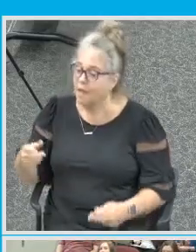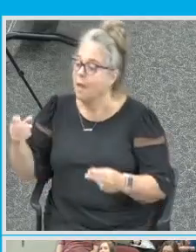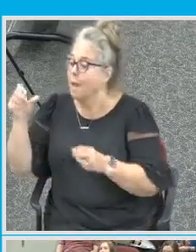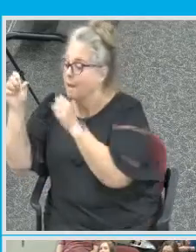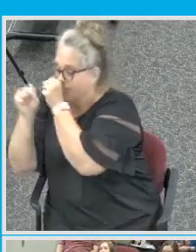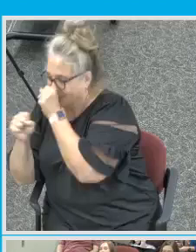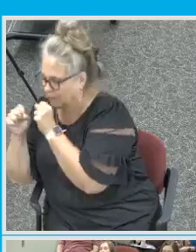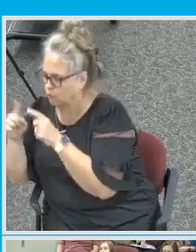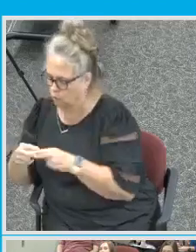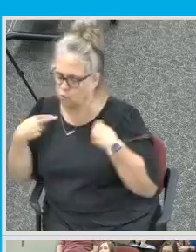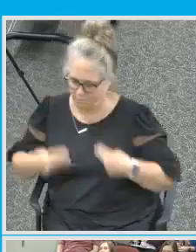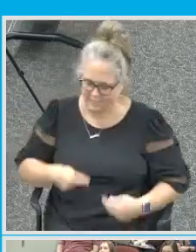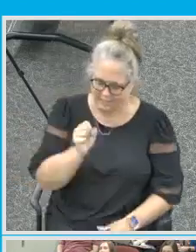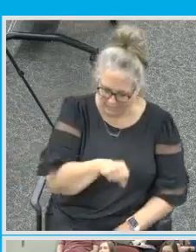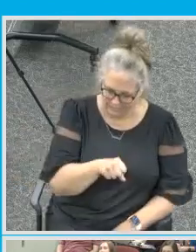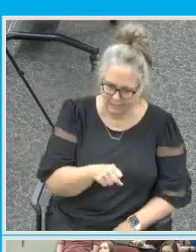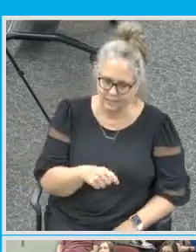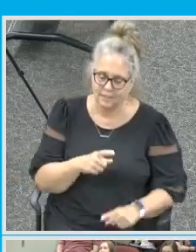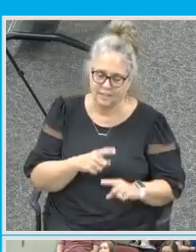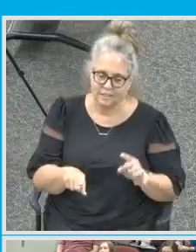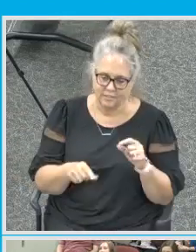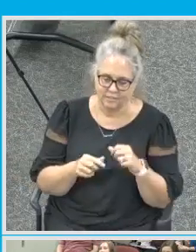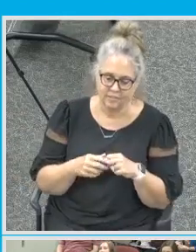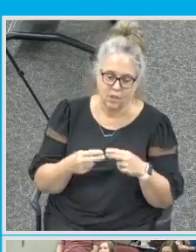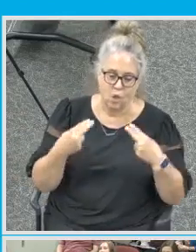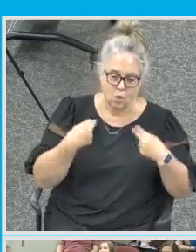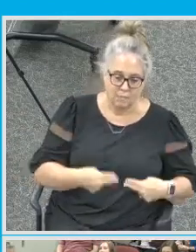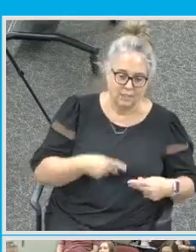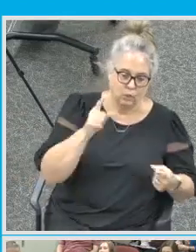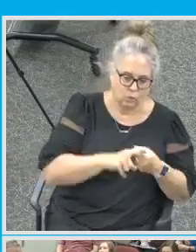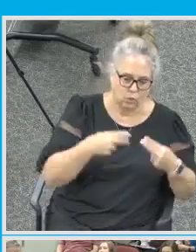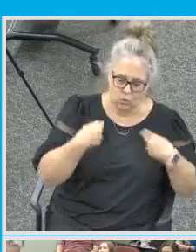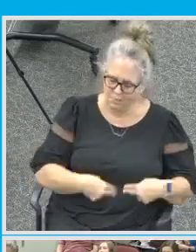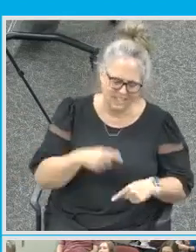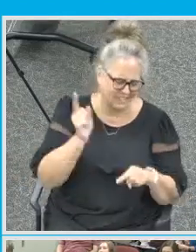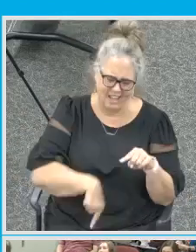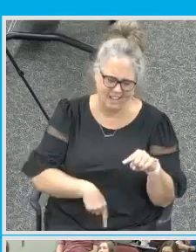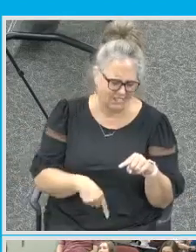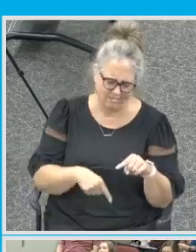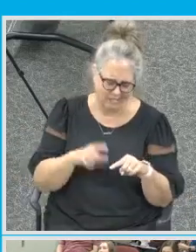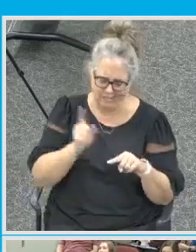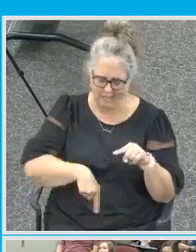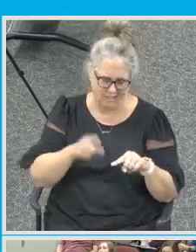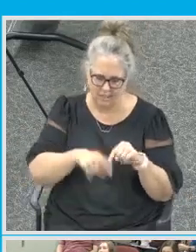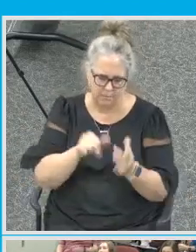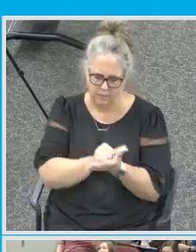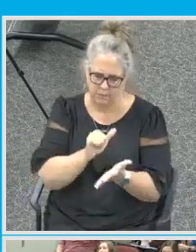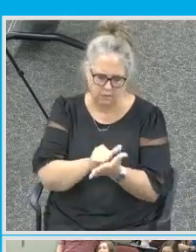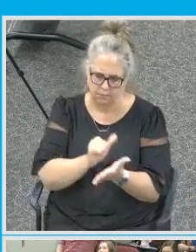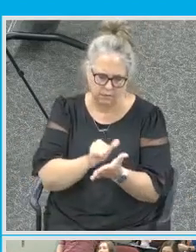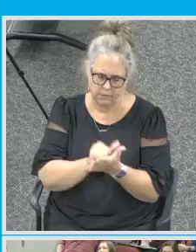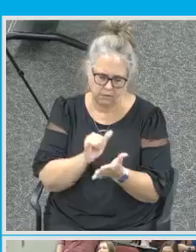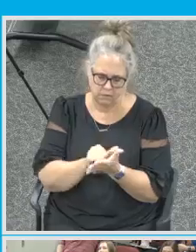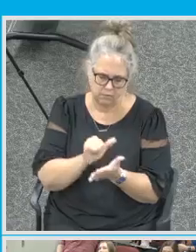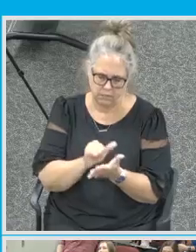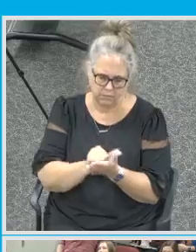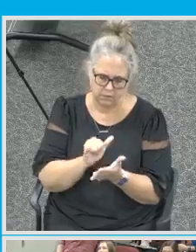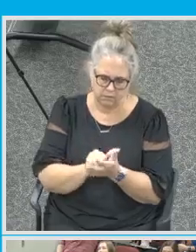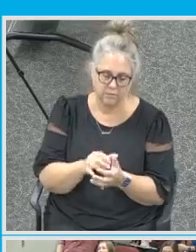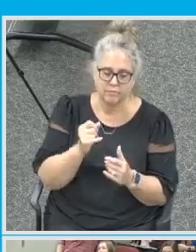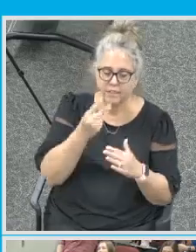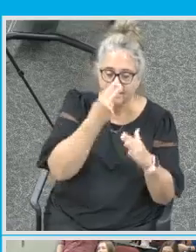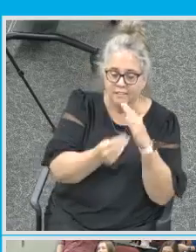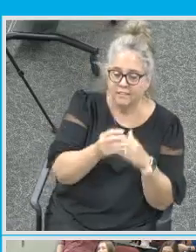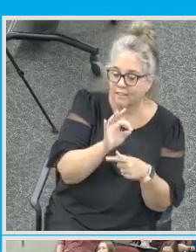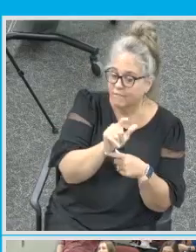diseases we've been talking about for a long time. Prediction for the flu season, I have none other than a